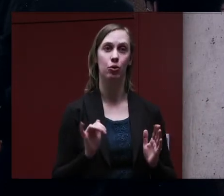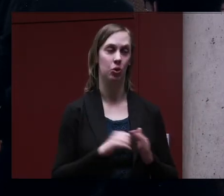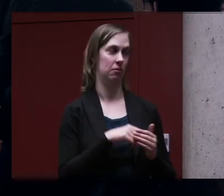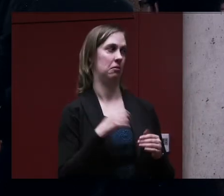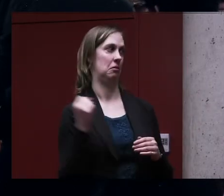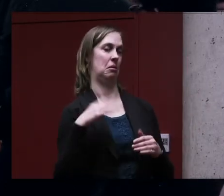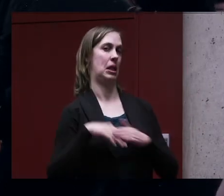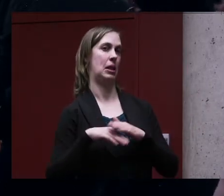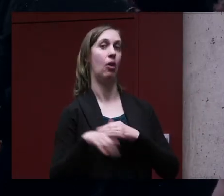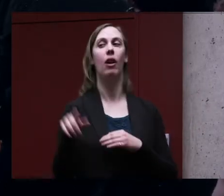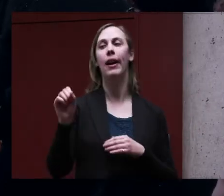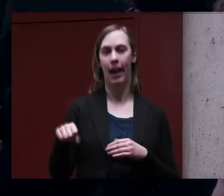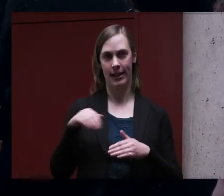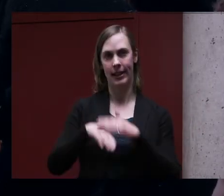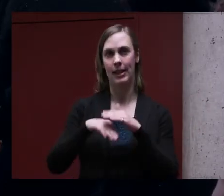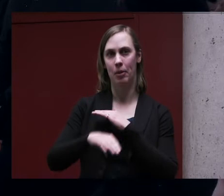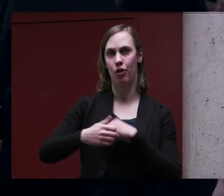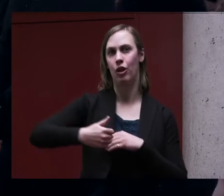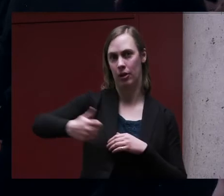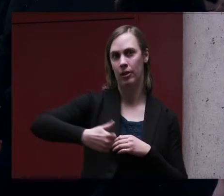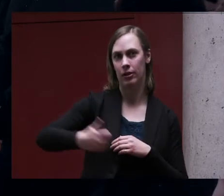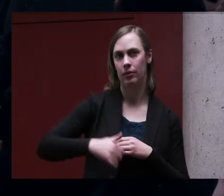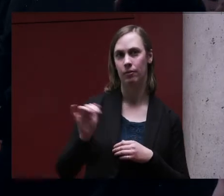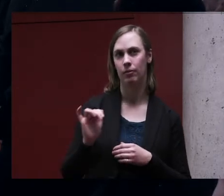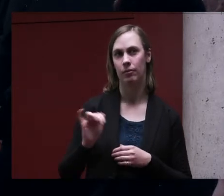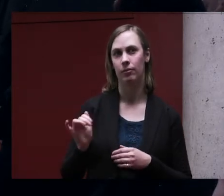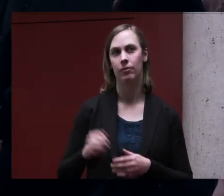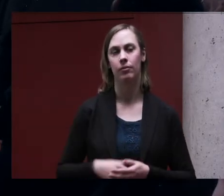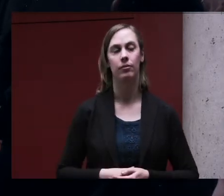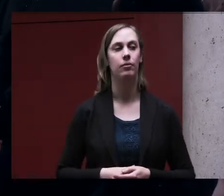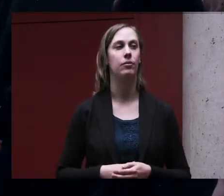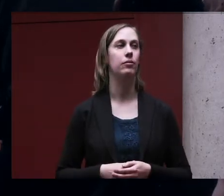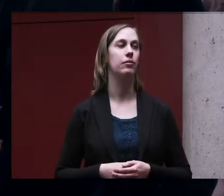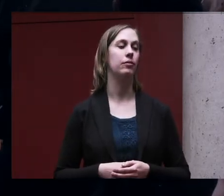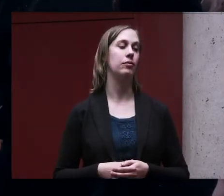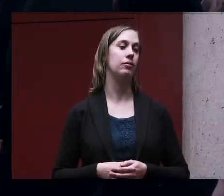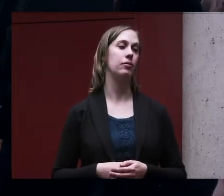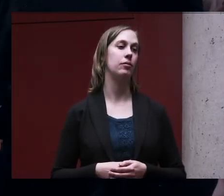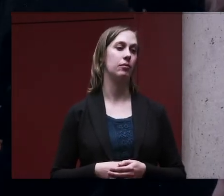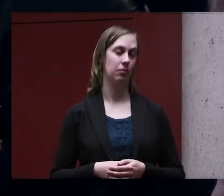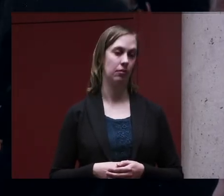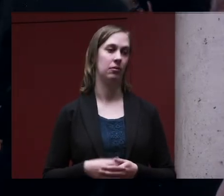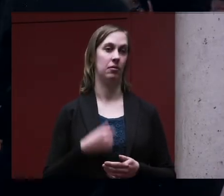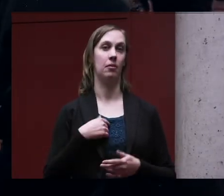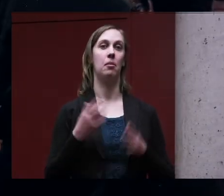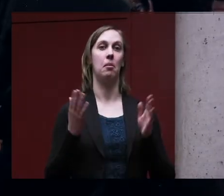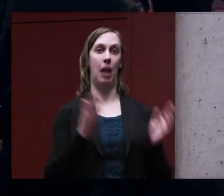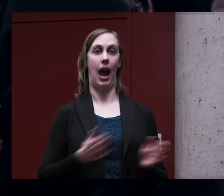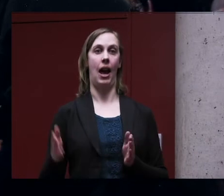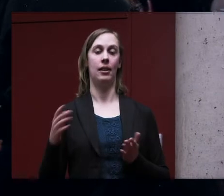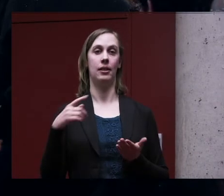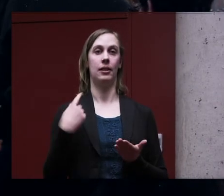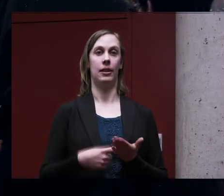And accessible transportation, that's a big one too. One of the big things that I was going to talk about is